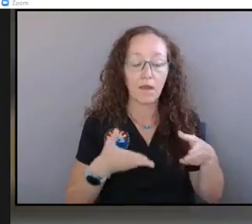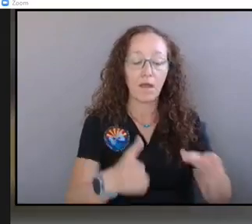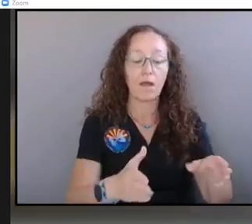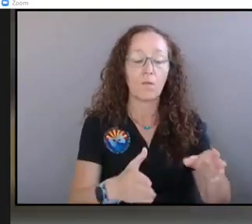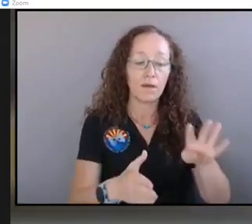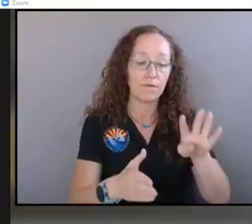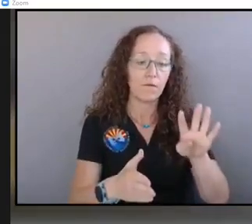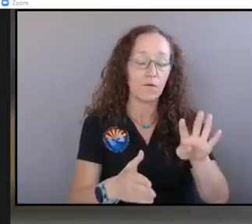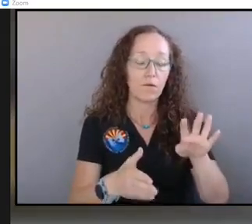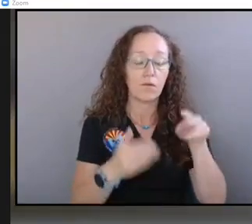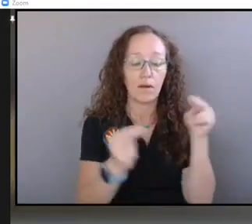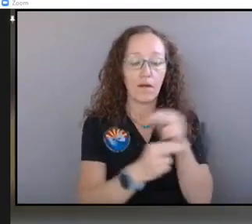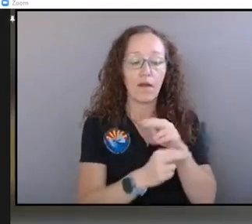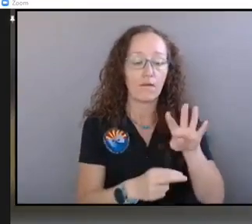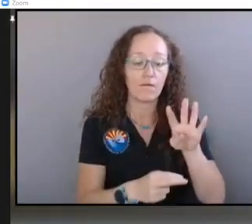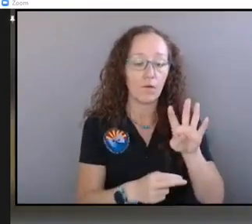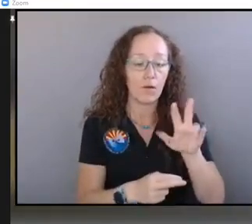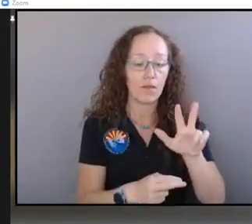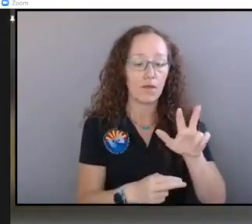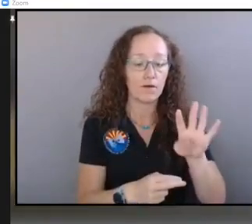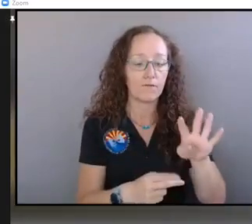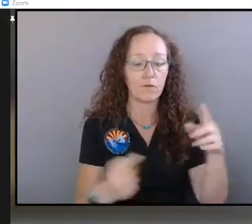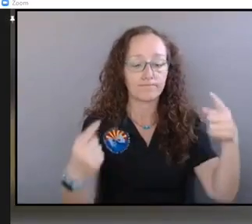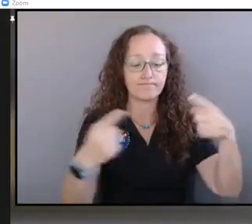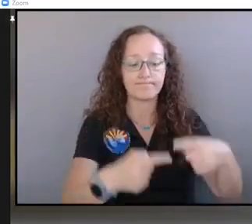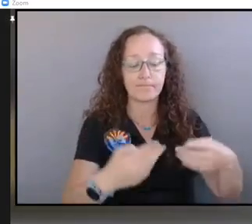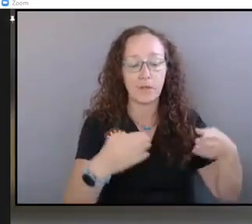434 and milepost